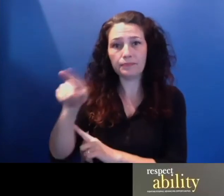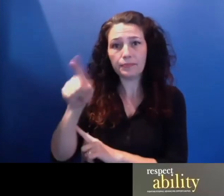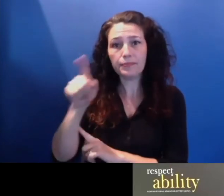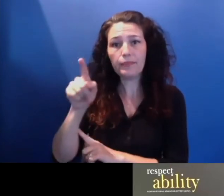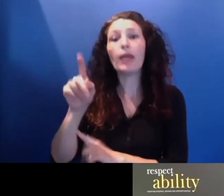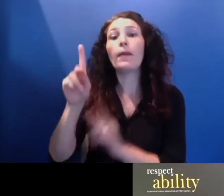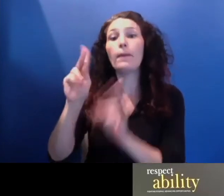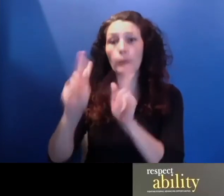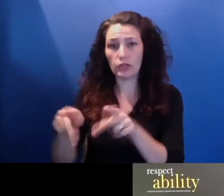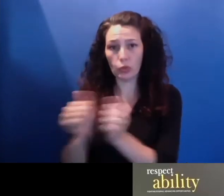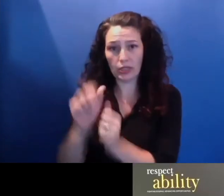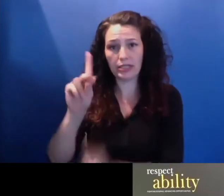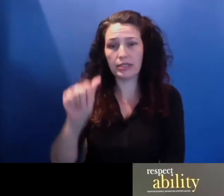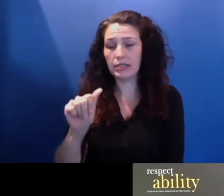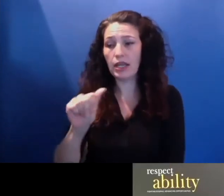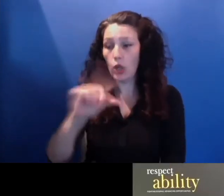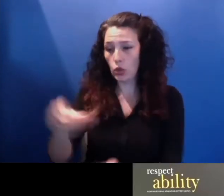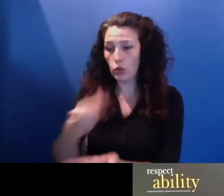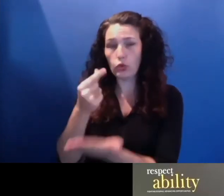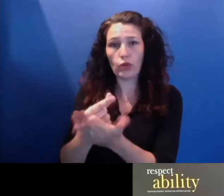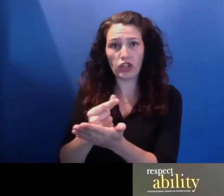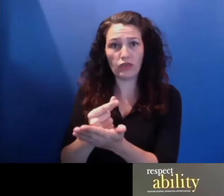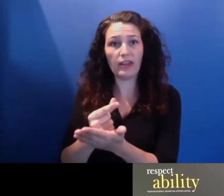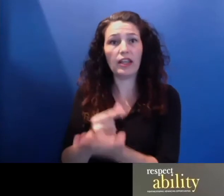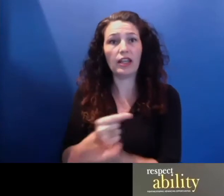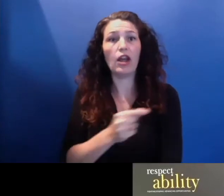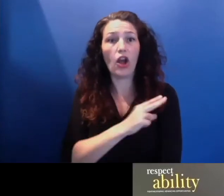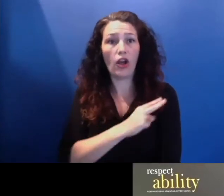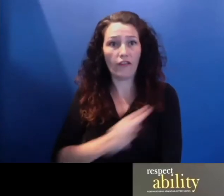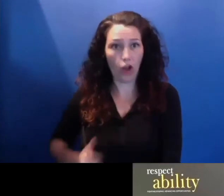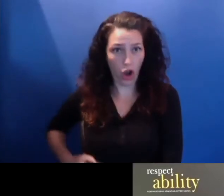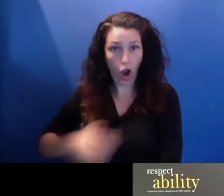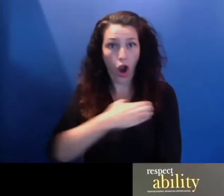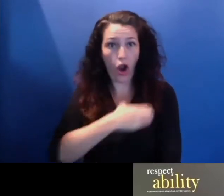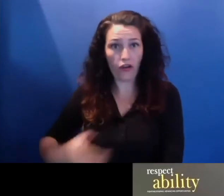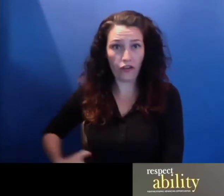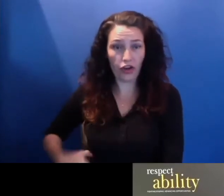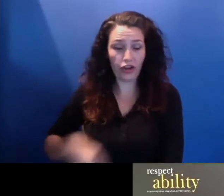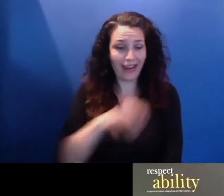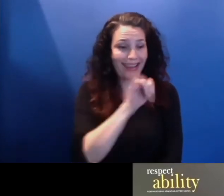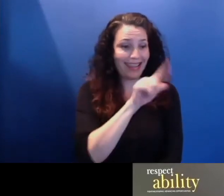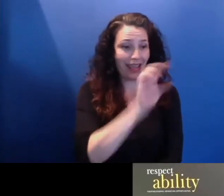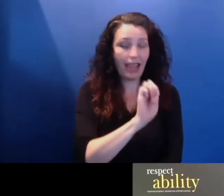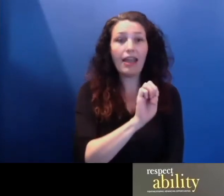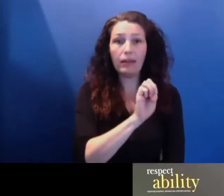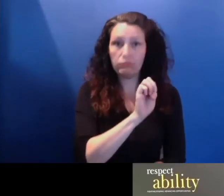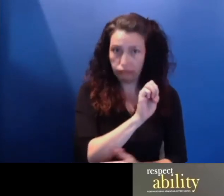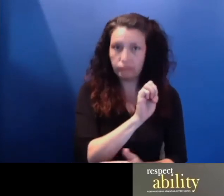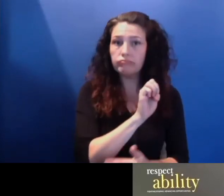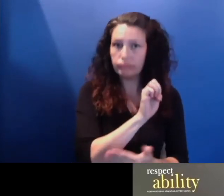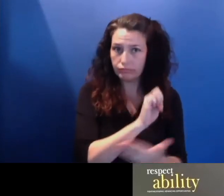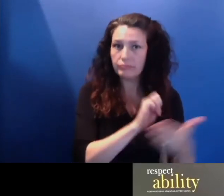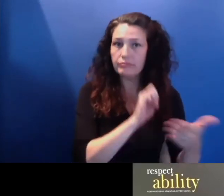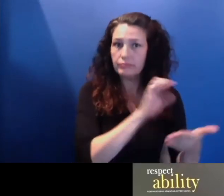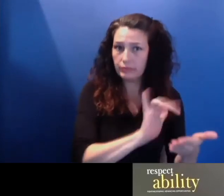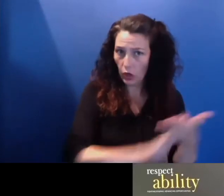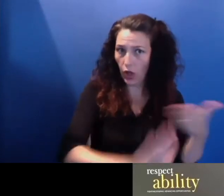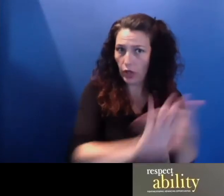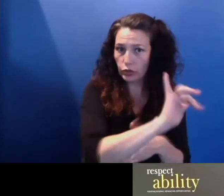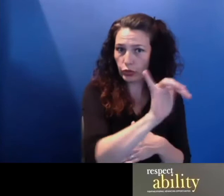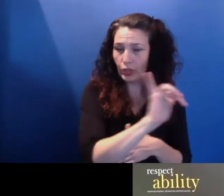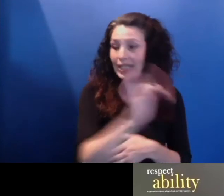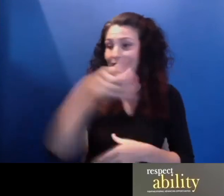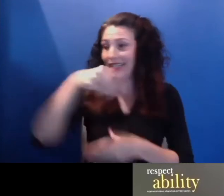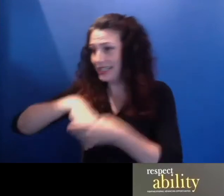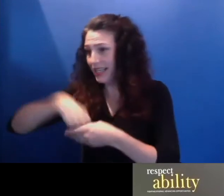Law School, Yale undergrad, and someone who has spent a lifetime both inside government and engaging from the outside. He is a